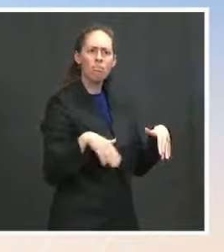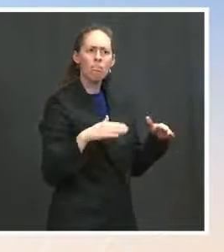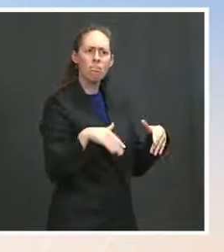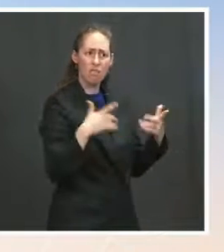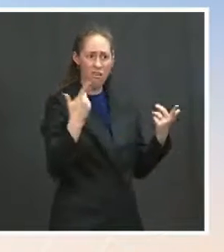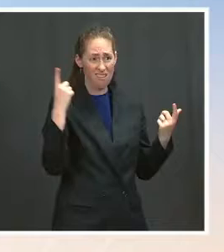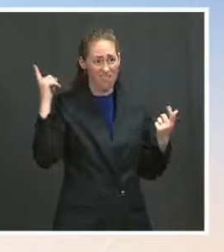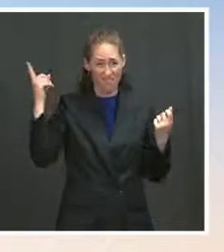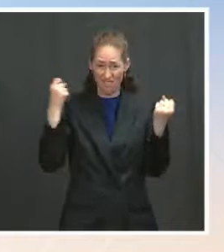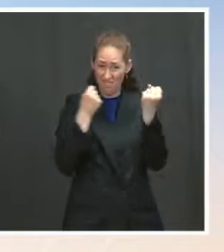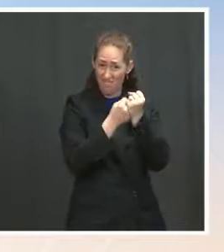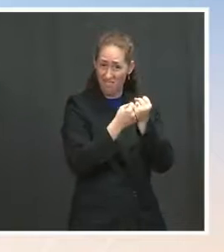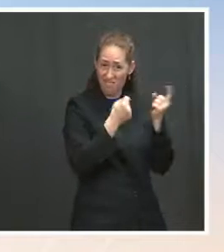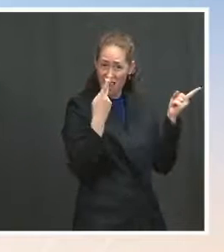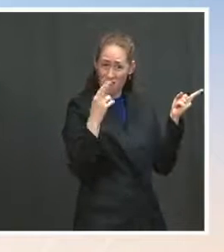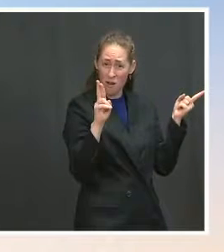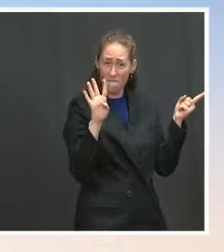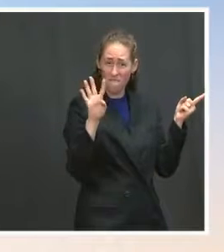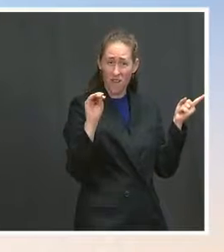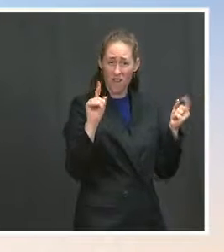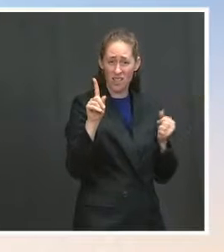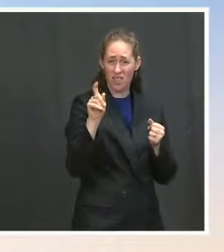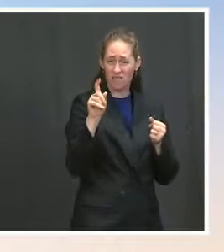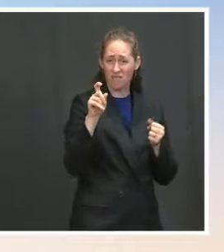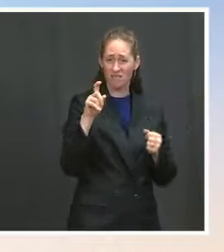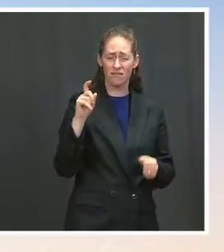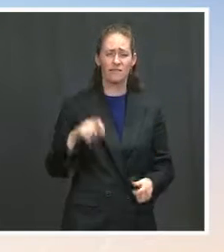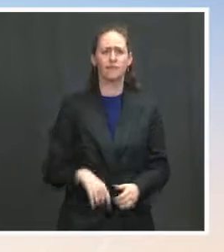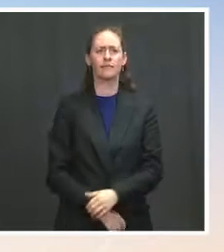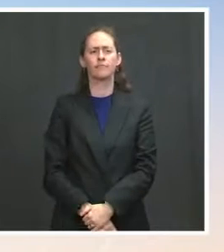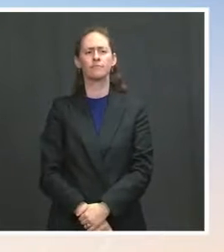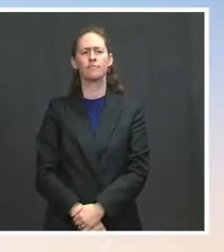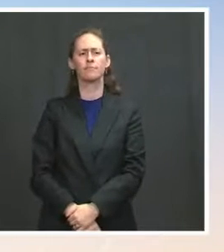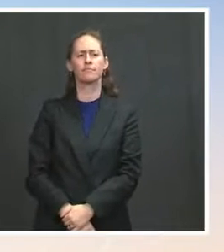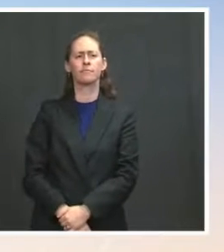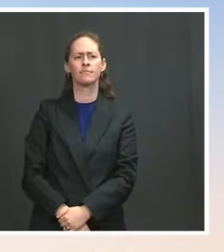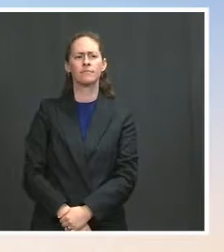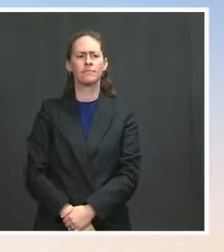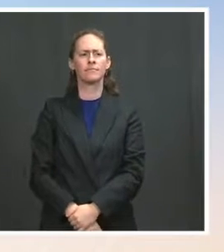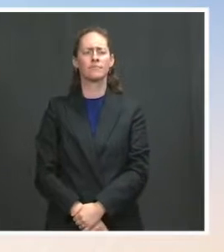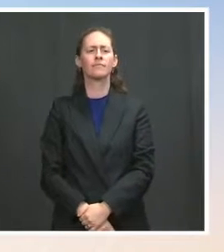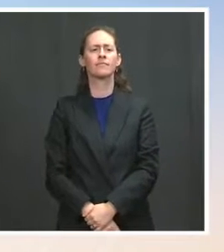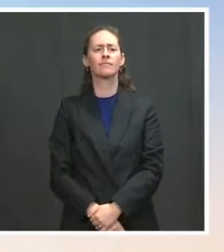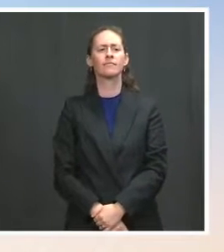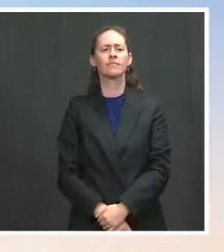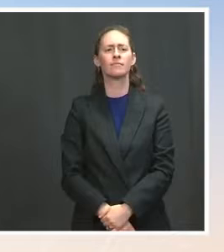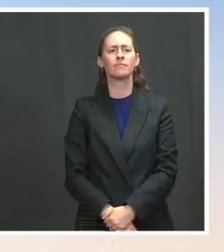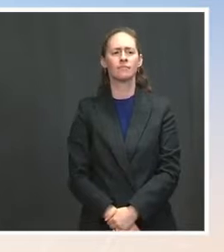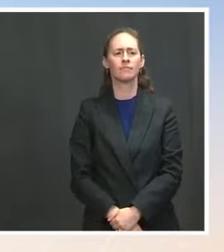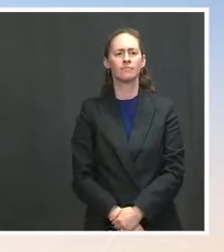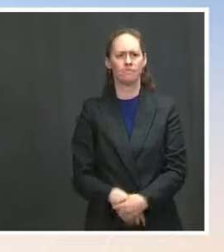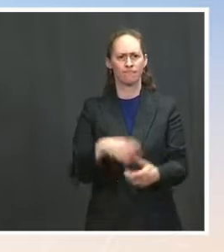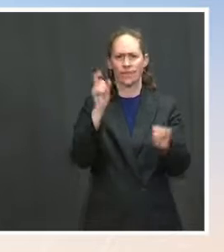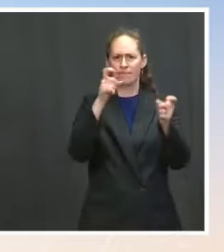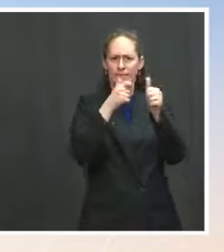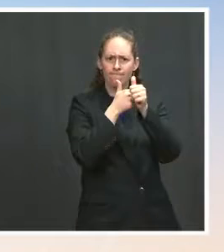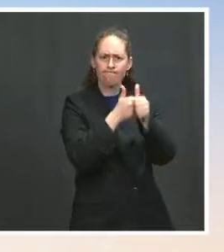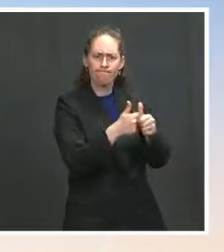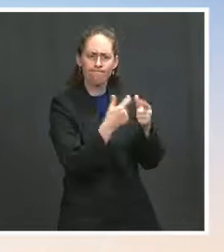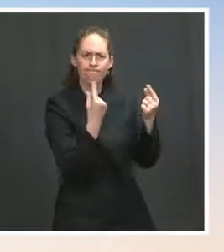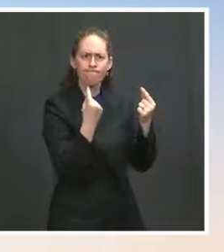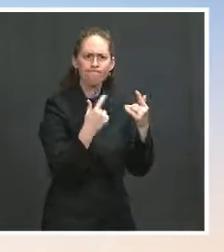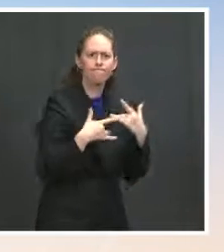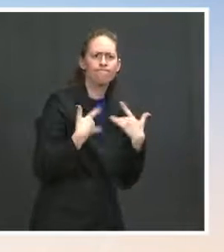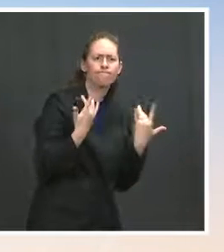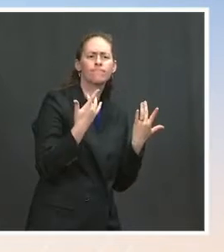as written that just went through. Well, he supports a number of components of the bill, including the funding and the proposal for a study, which he